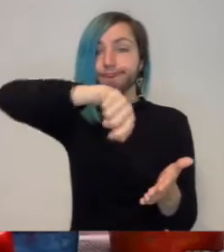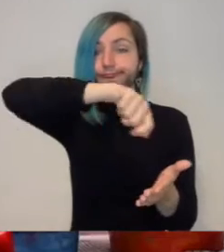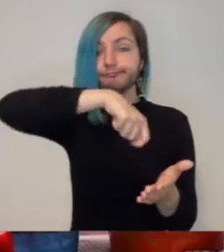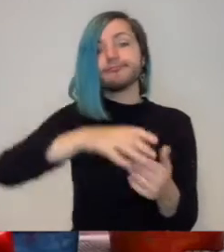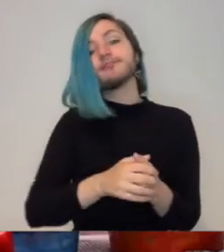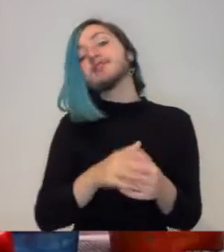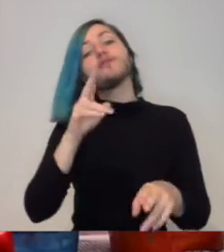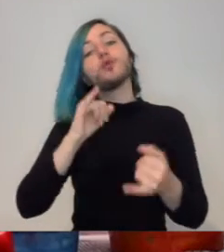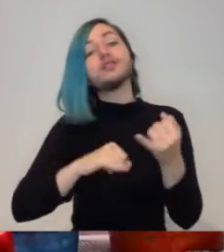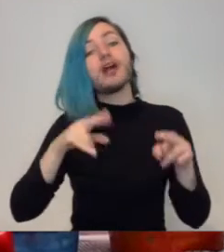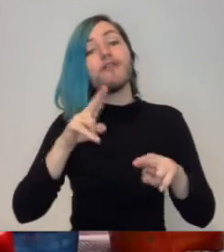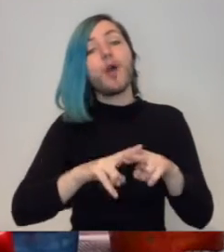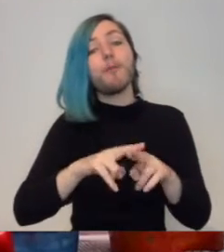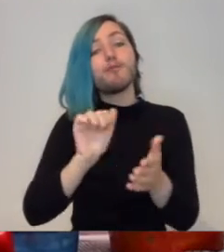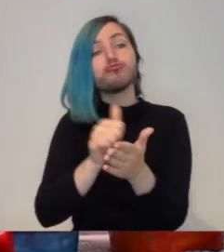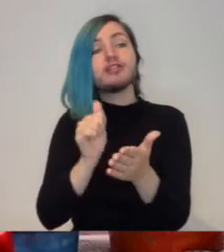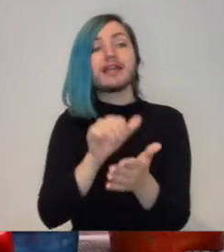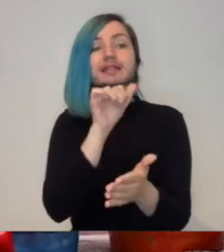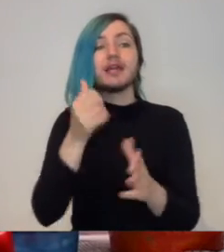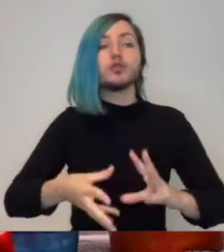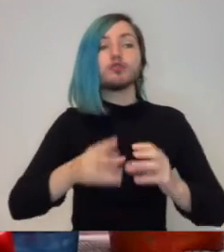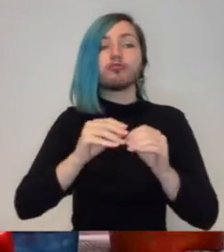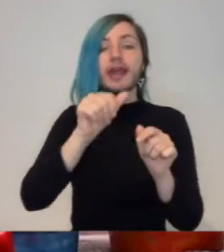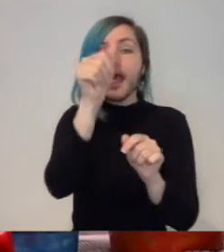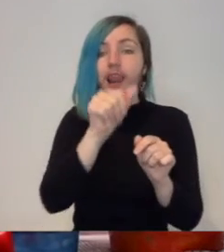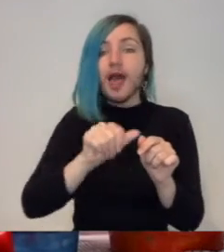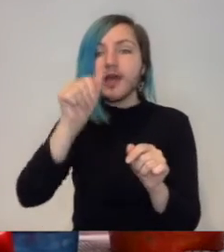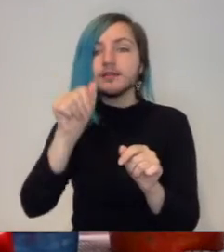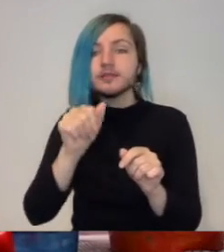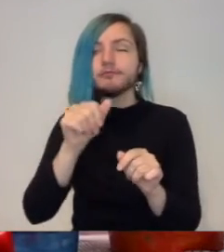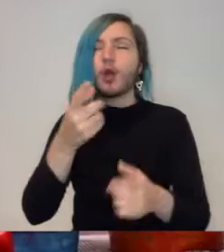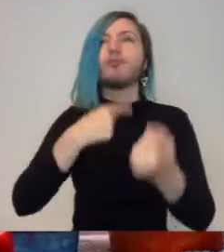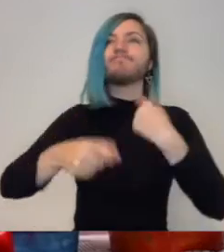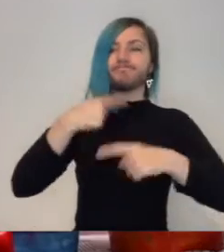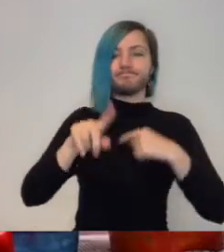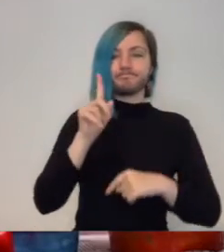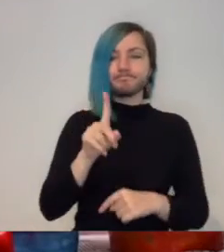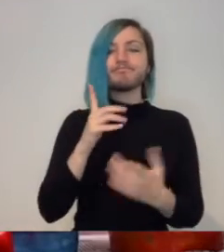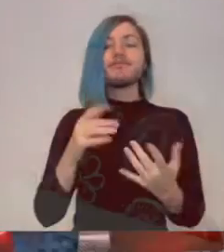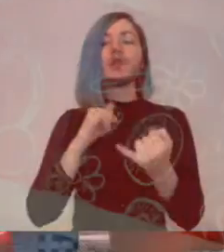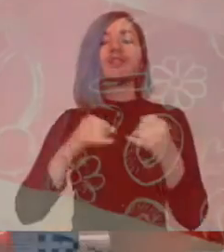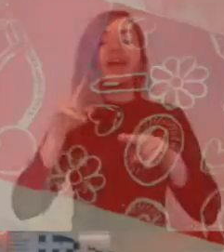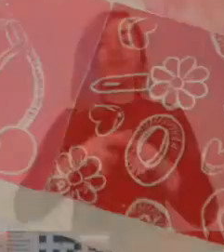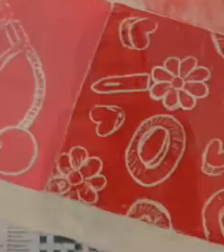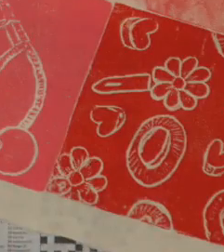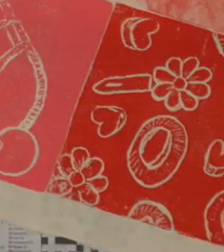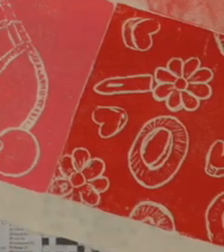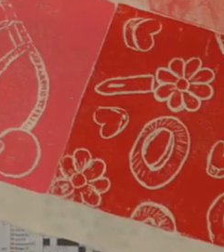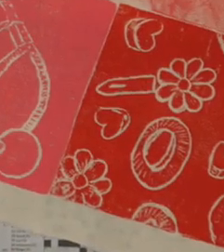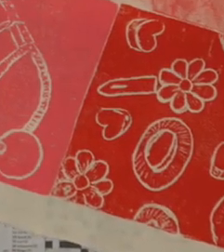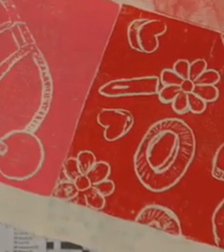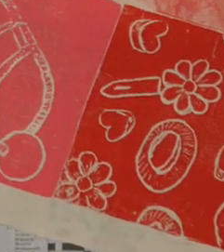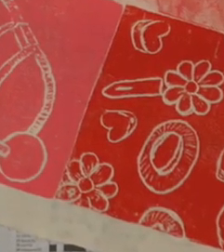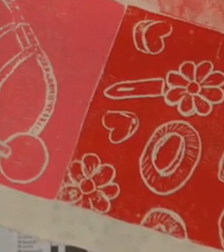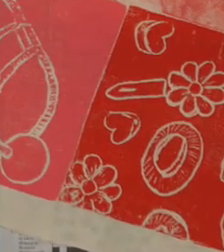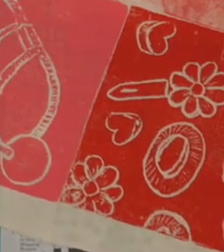nice to create lines that are going to stop your... basically, when you're doing styrofoam printing, anything that you